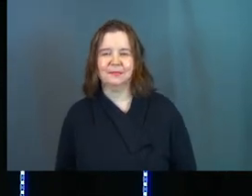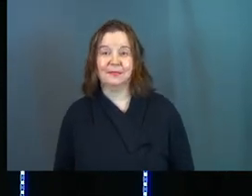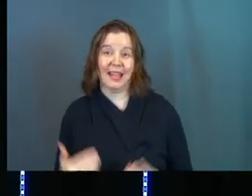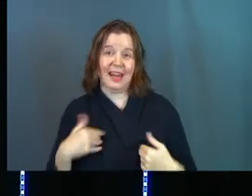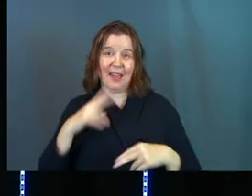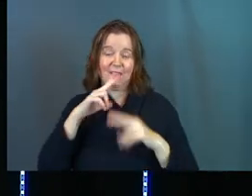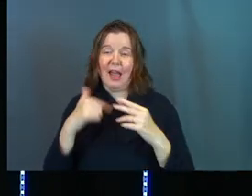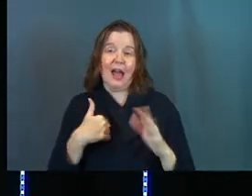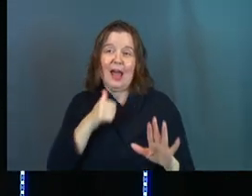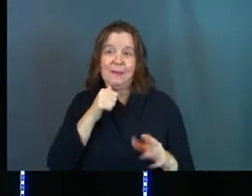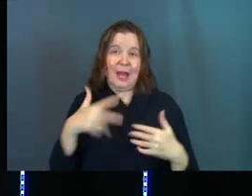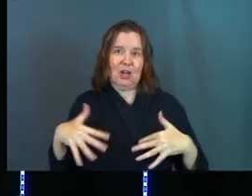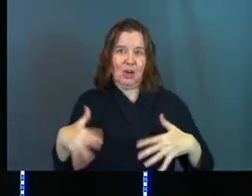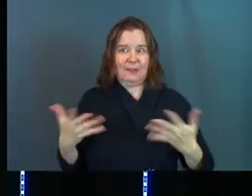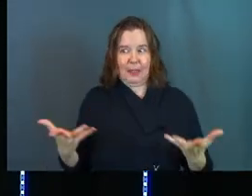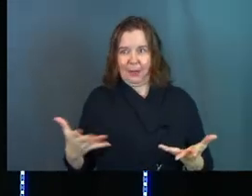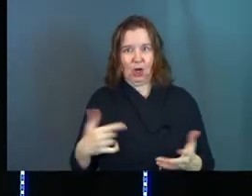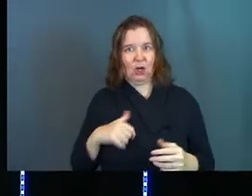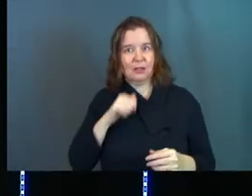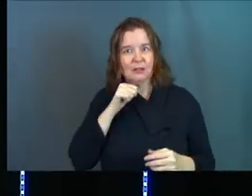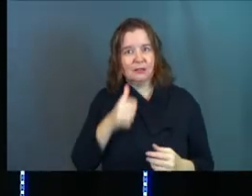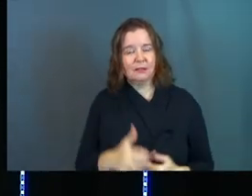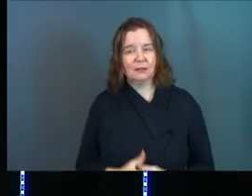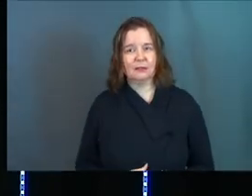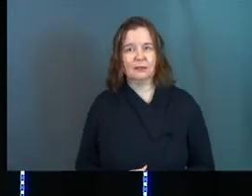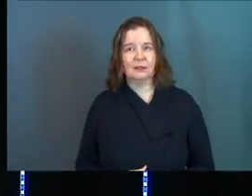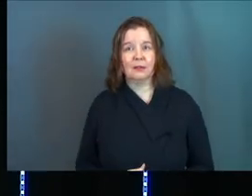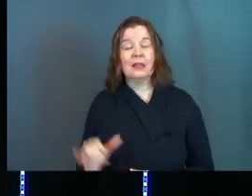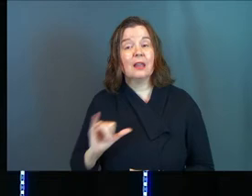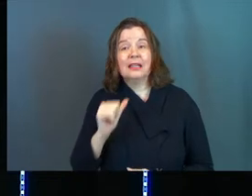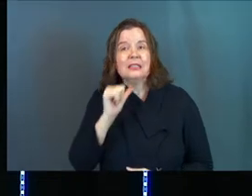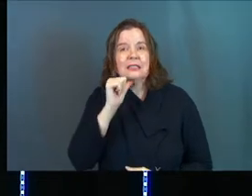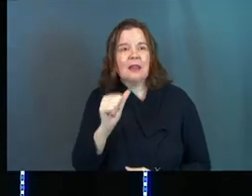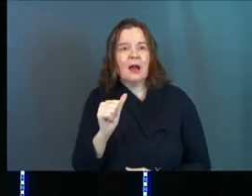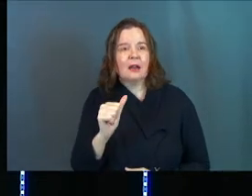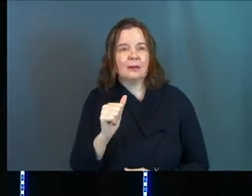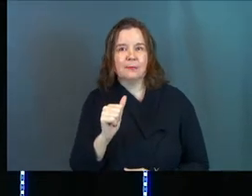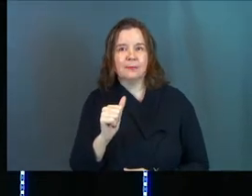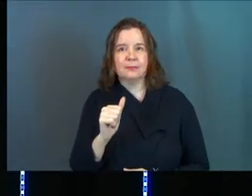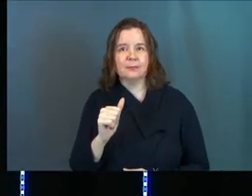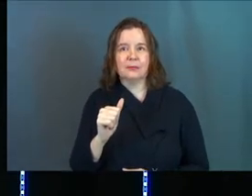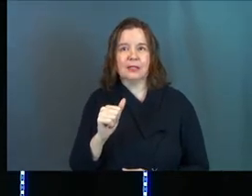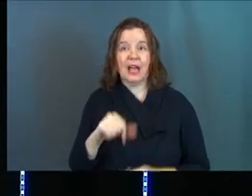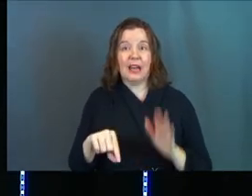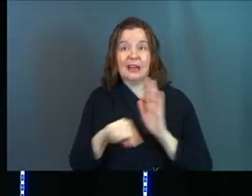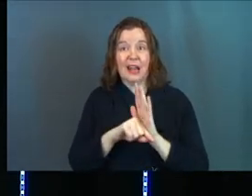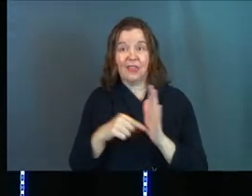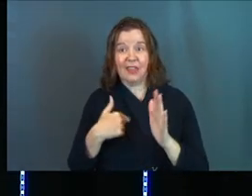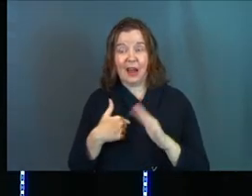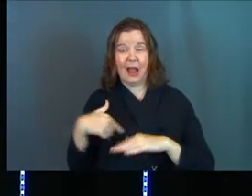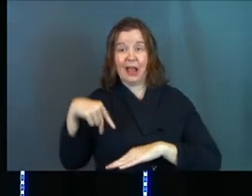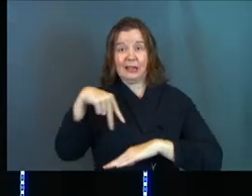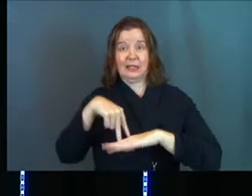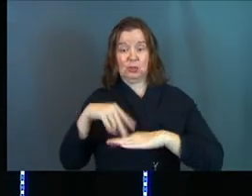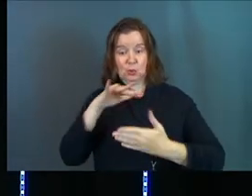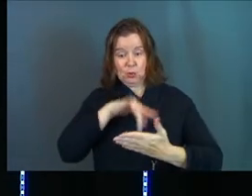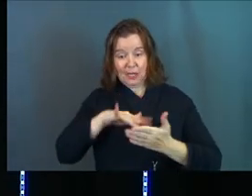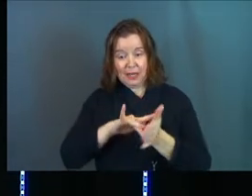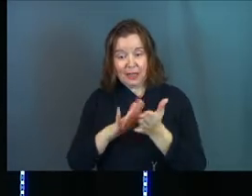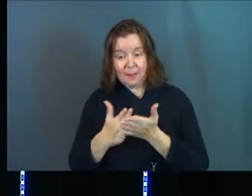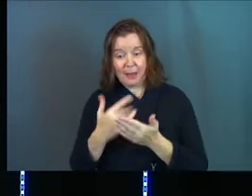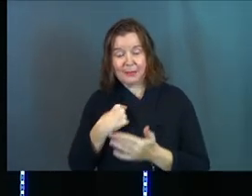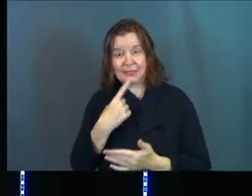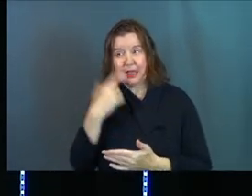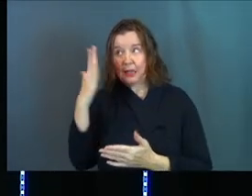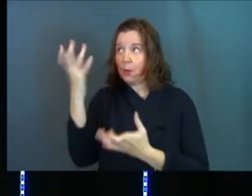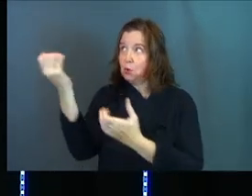And have fun with it. I'm not nervous up here. Like, it's not a negative that I get to study the Bible